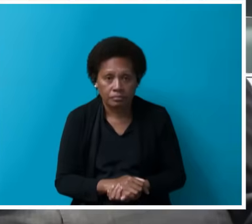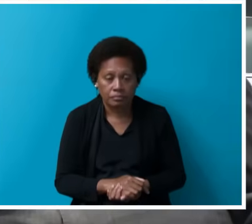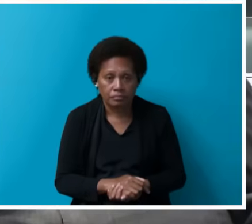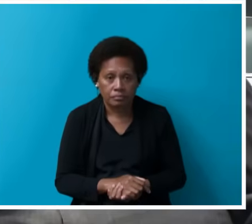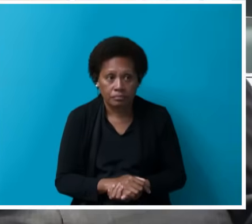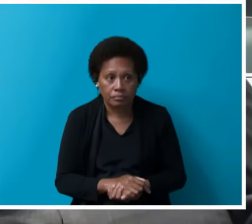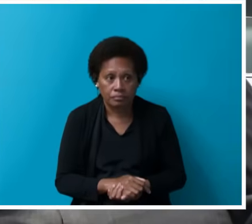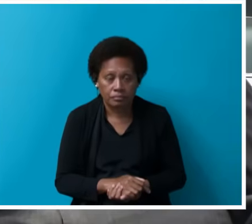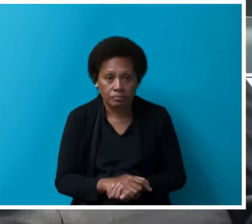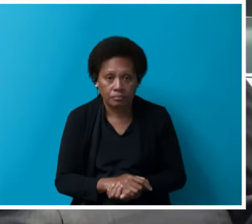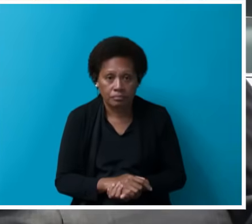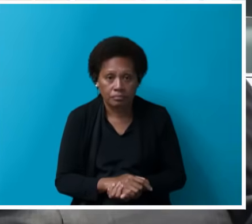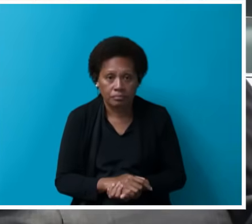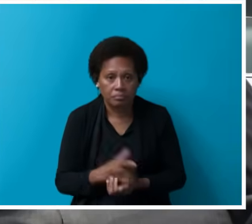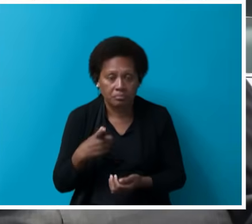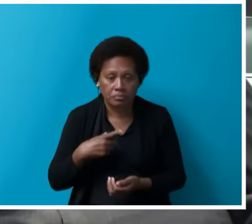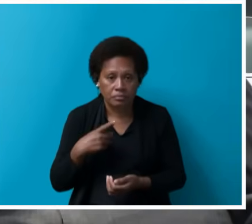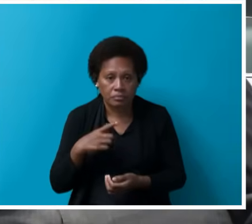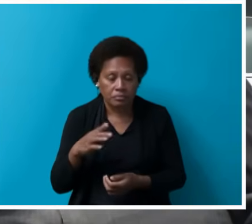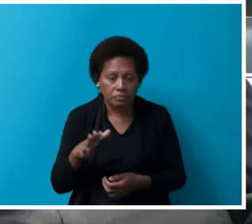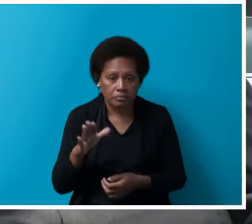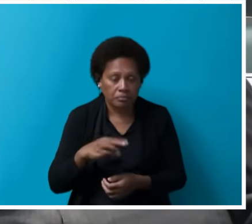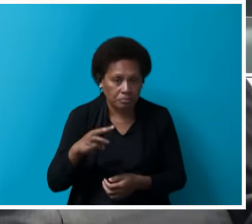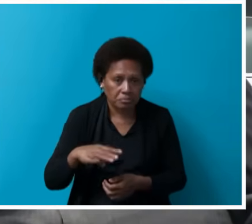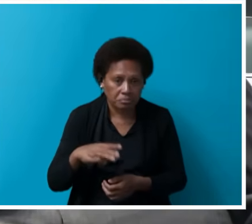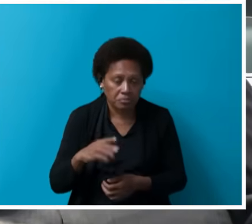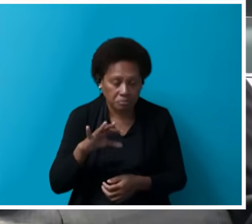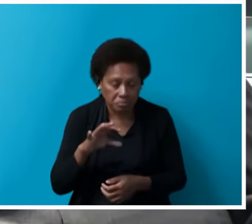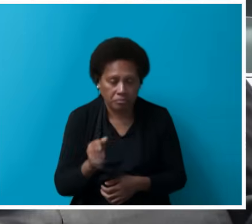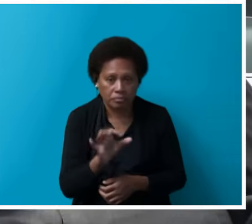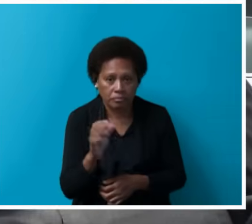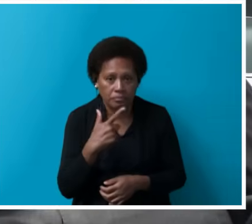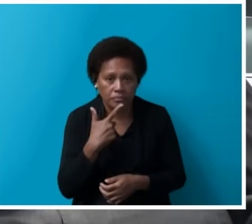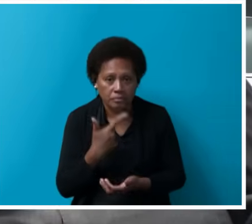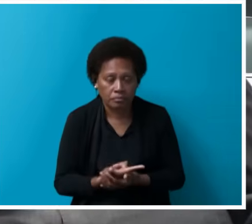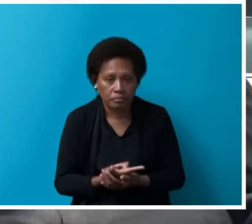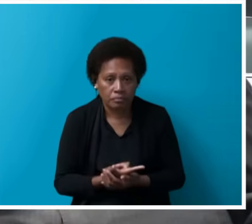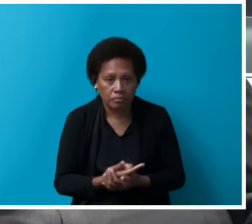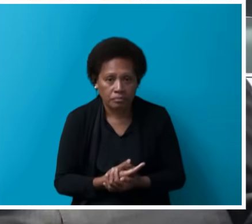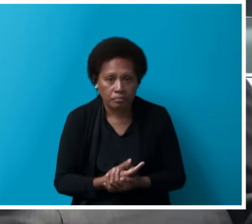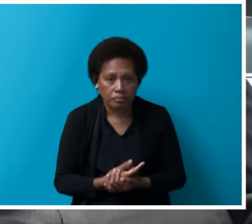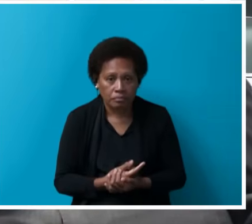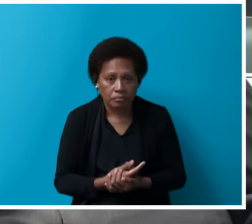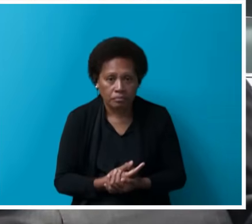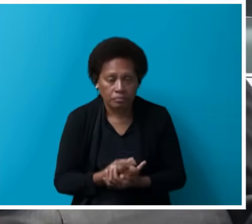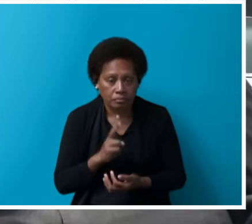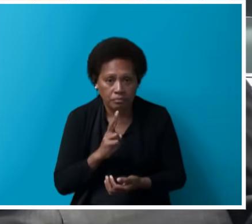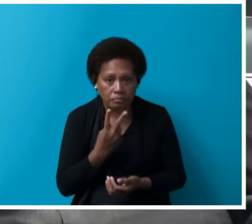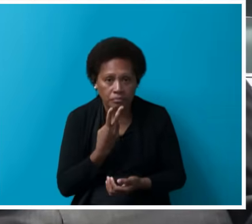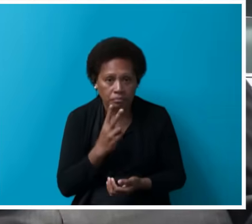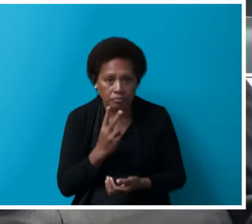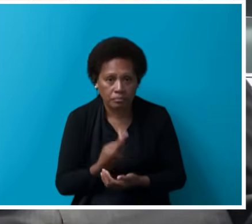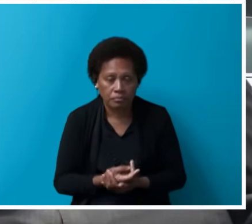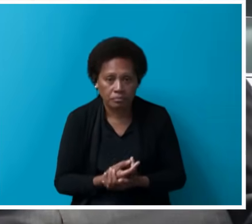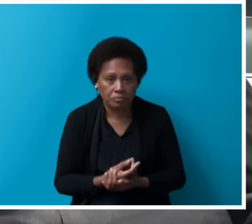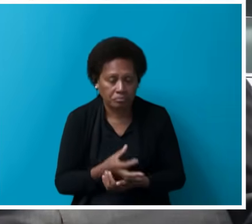not lie, Honorable Speaker say. Because we must not mislead our people.